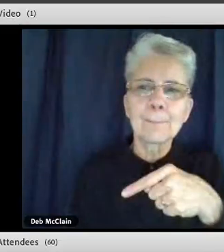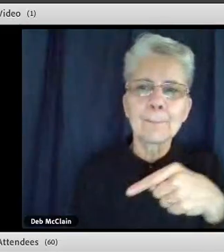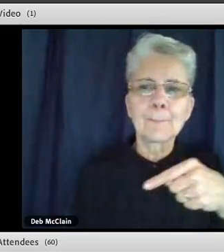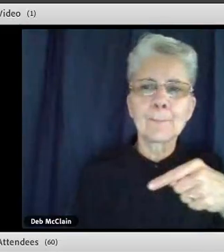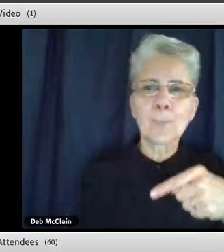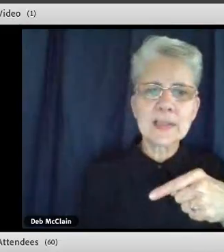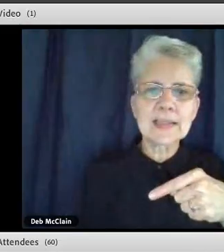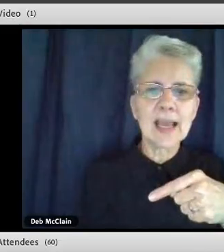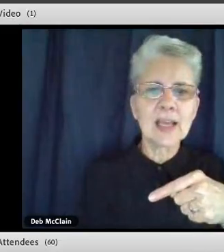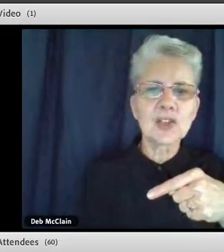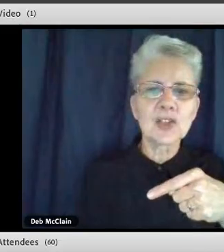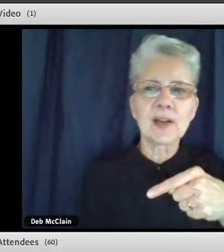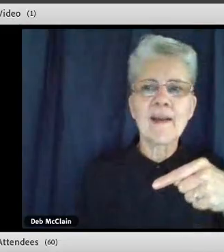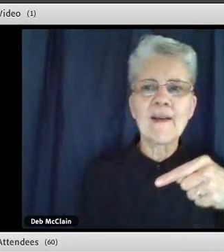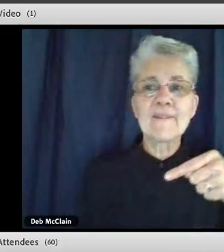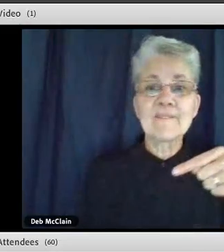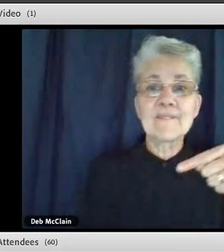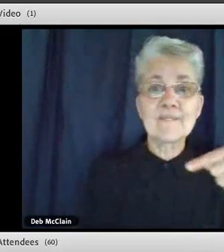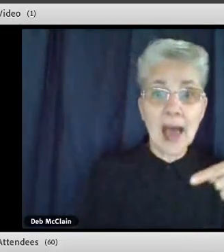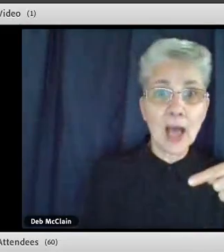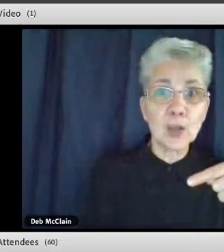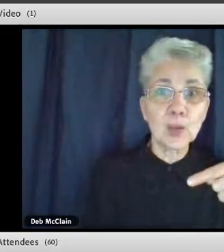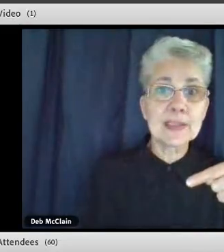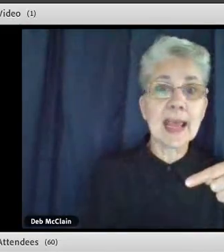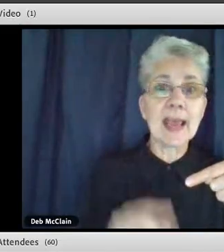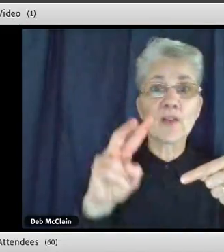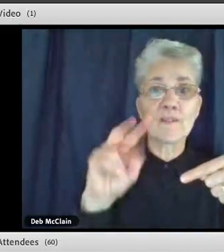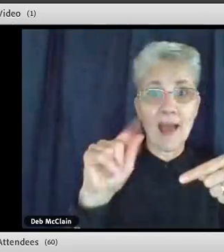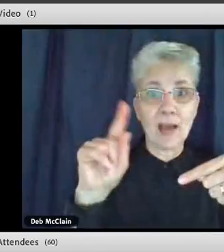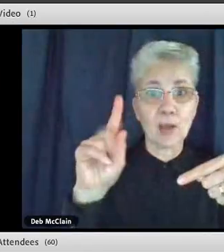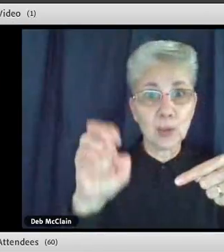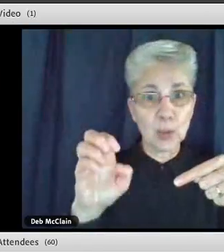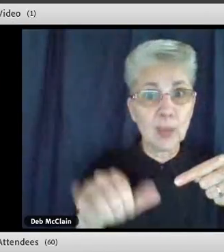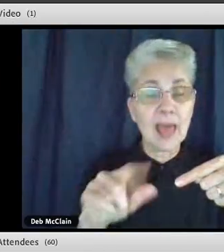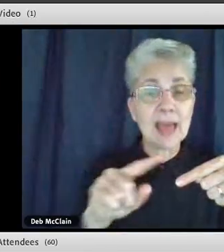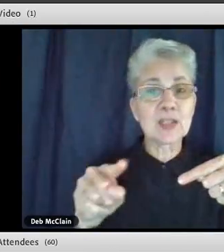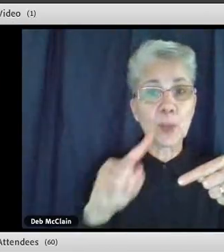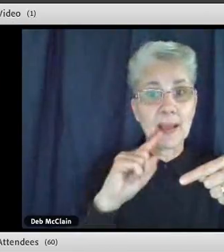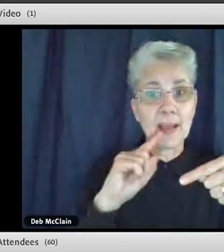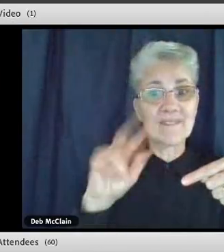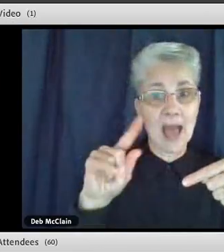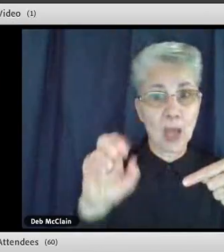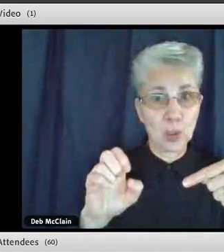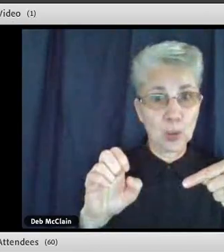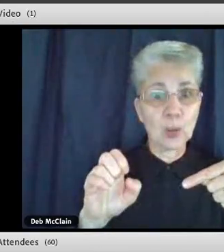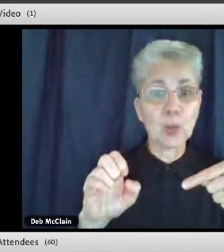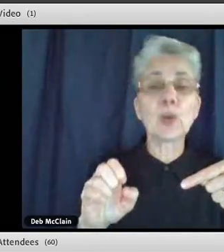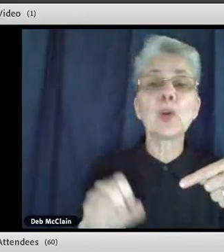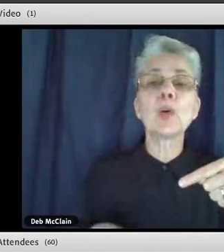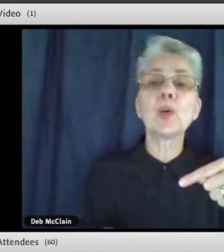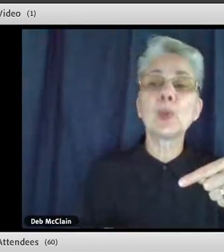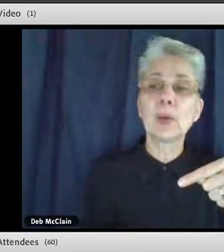sure if you guys have heard of Library of Congress subject headings, that's kind of considered to be a value standard, a control